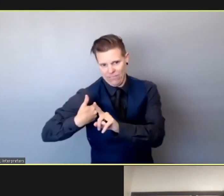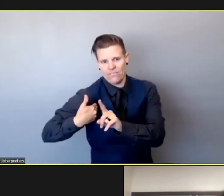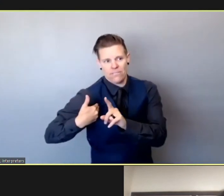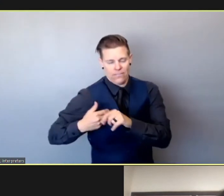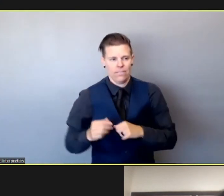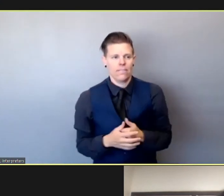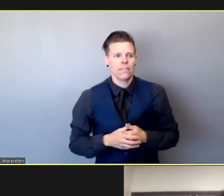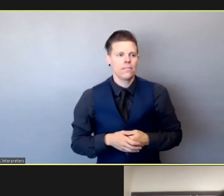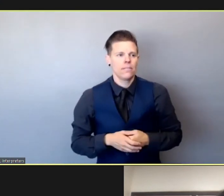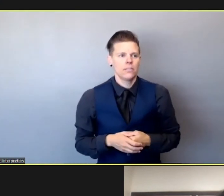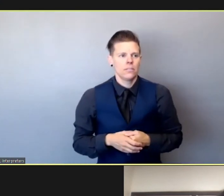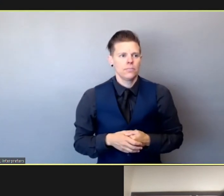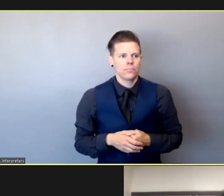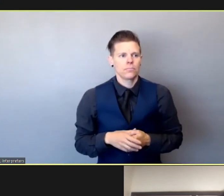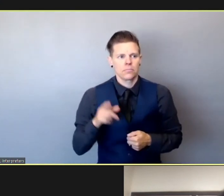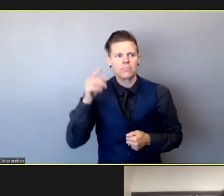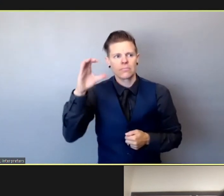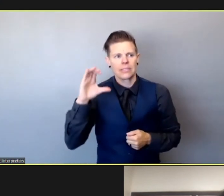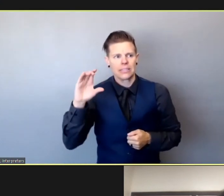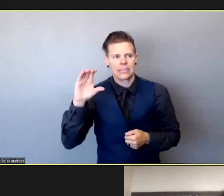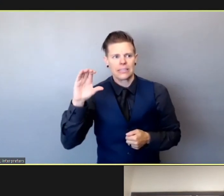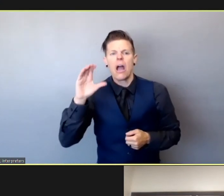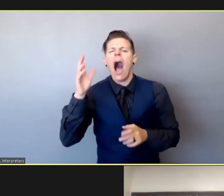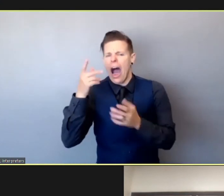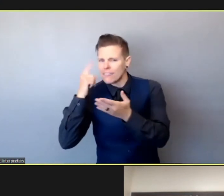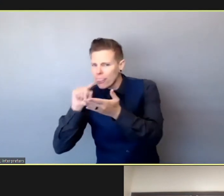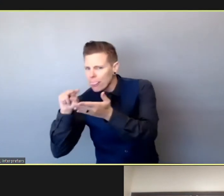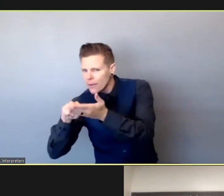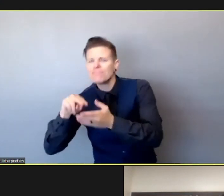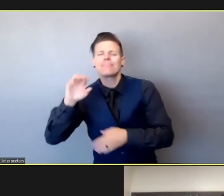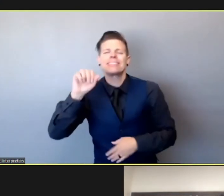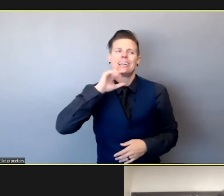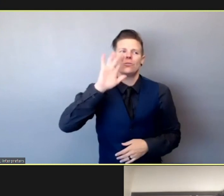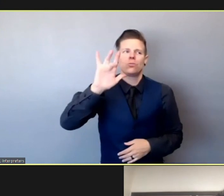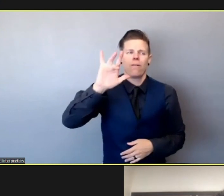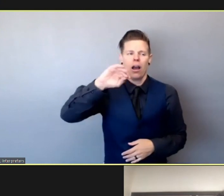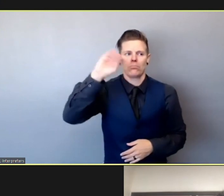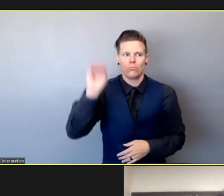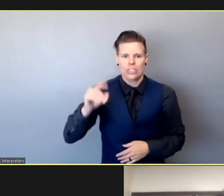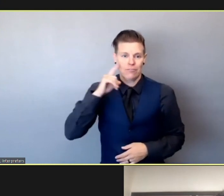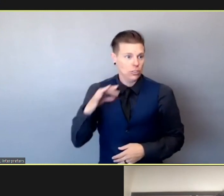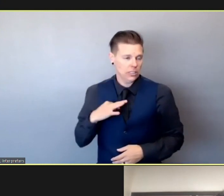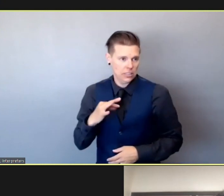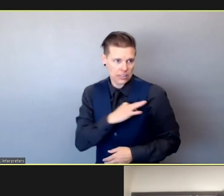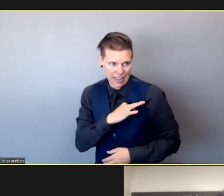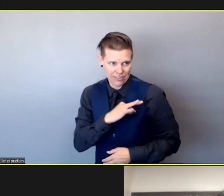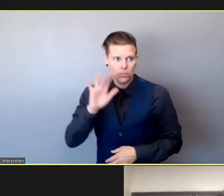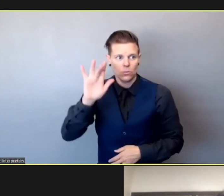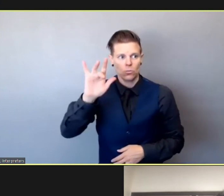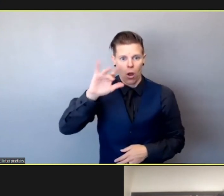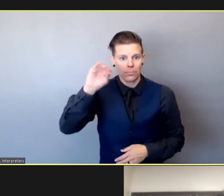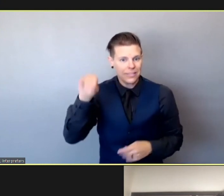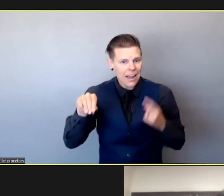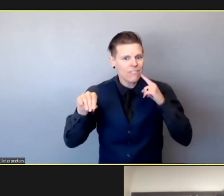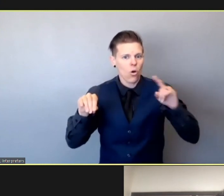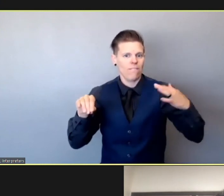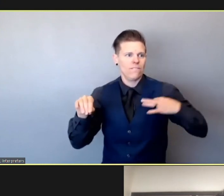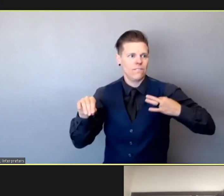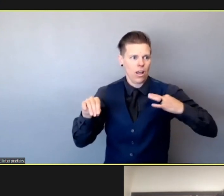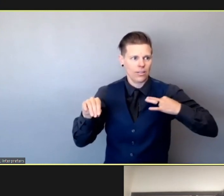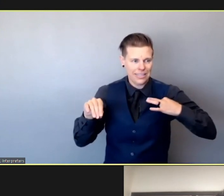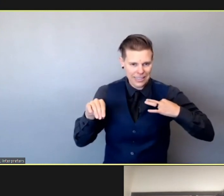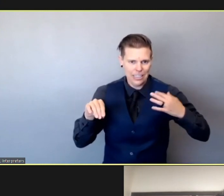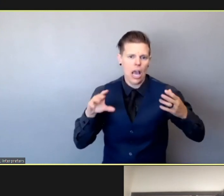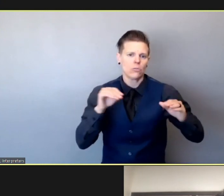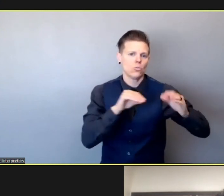it's 25% required for staff and 25% voluntary for students.